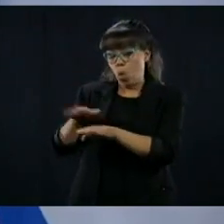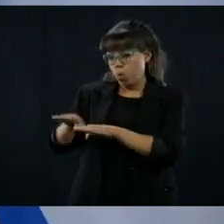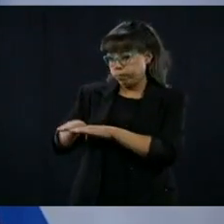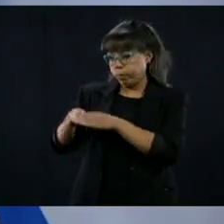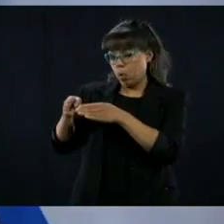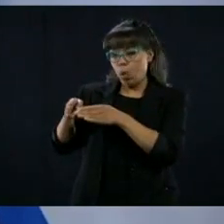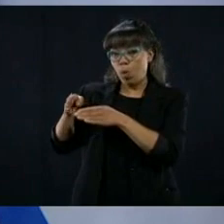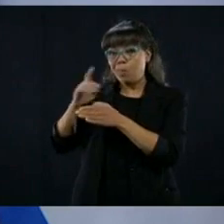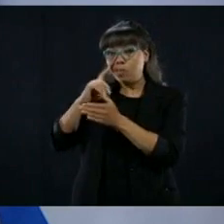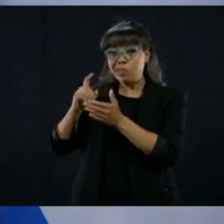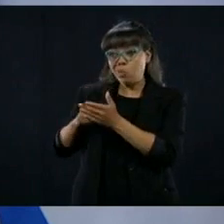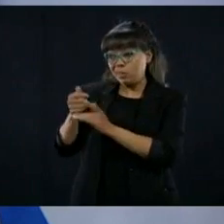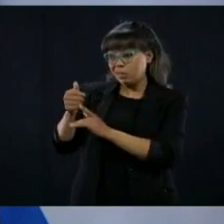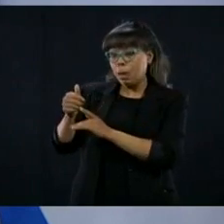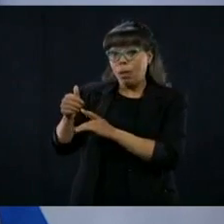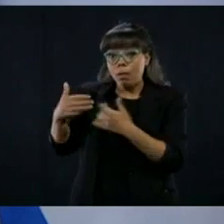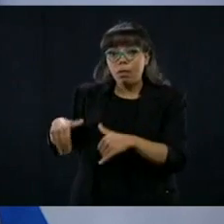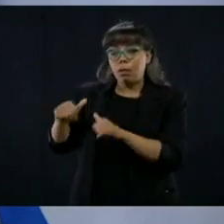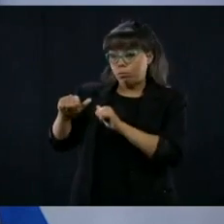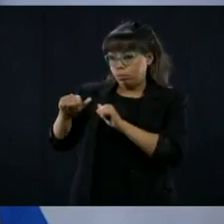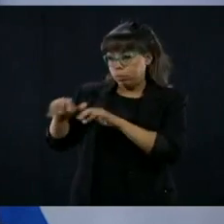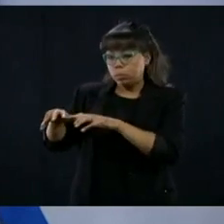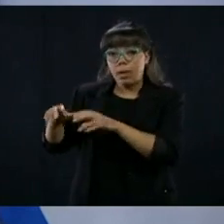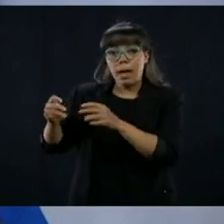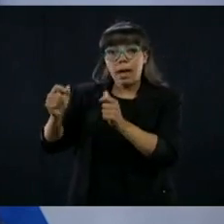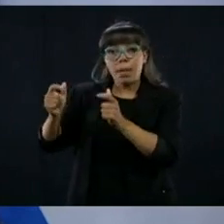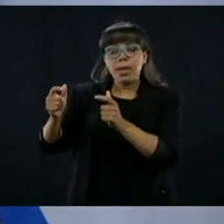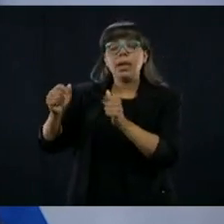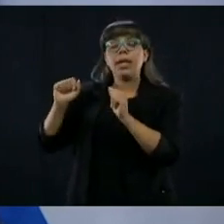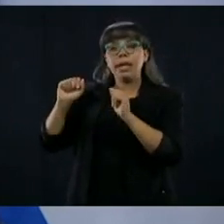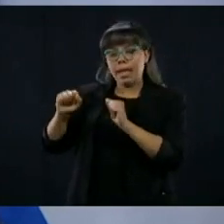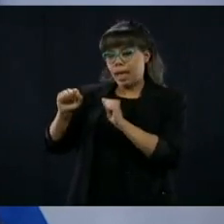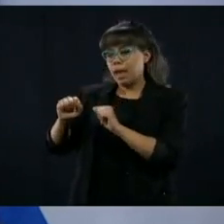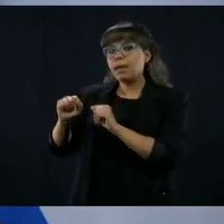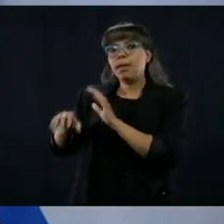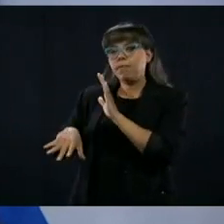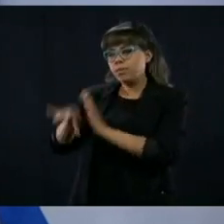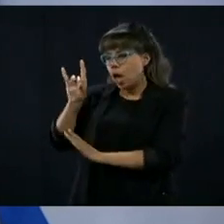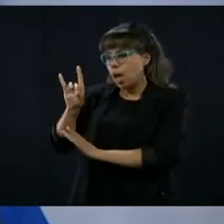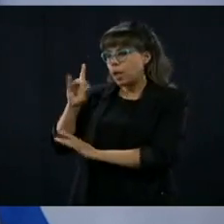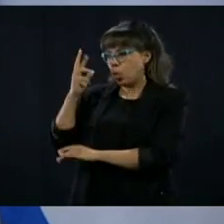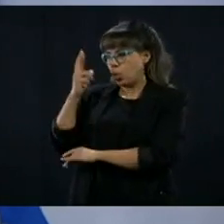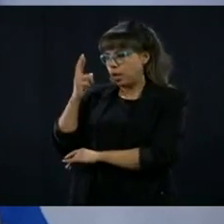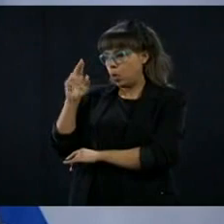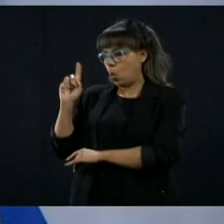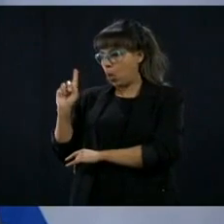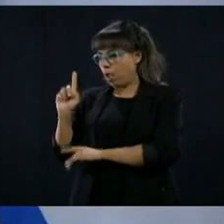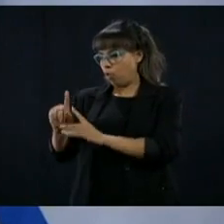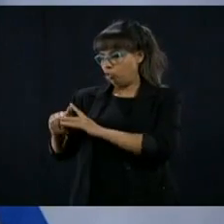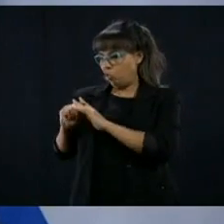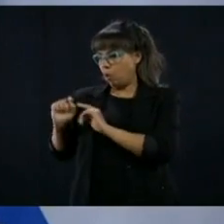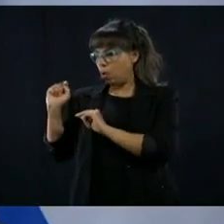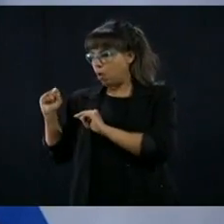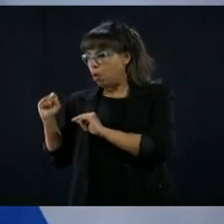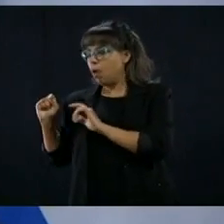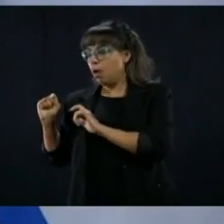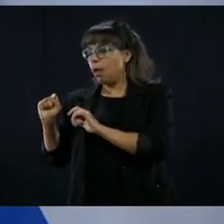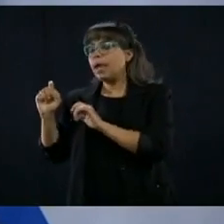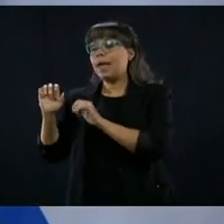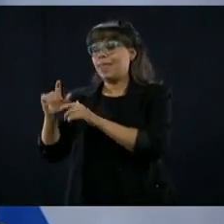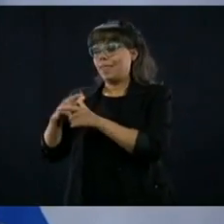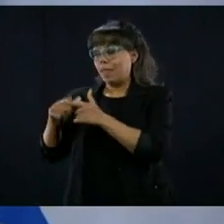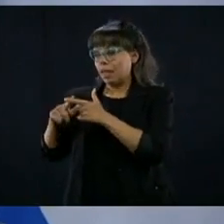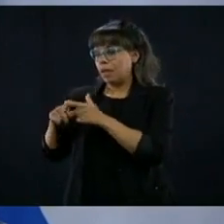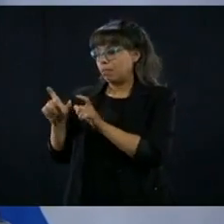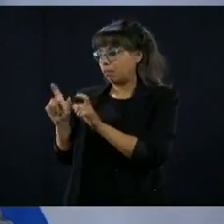and everything. So I don't know how much people will collaborate and say, I was infected probably in that party inside of this